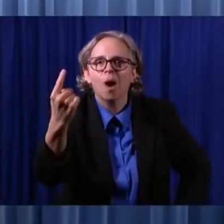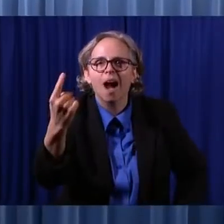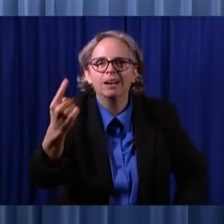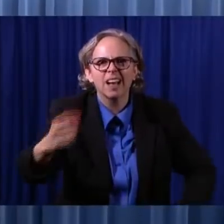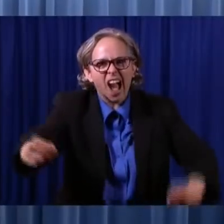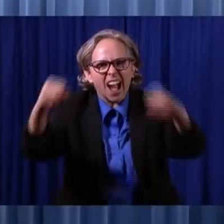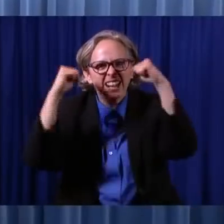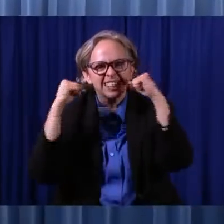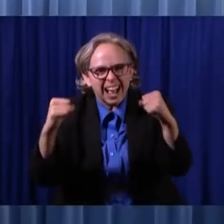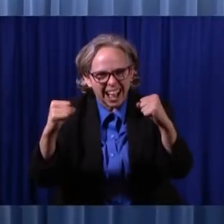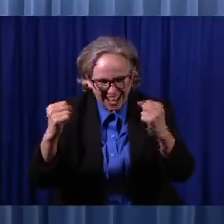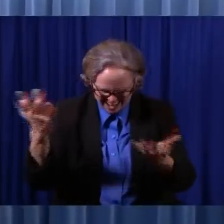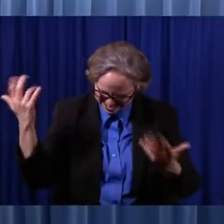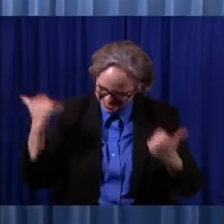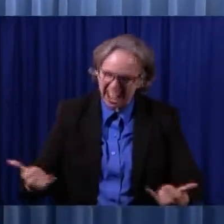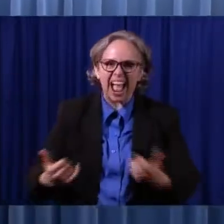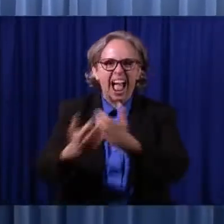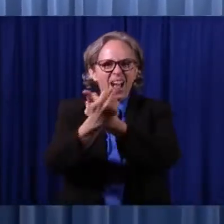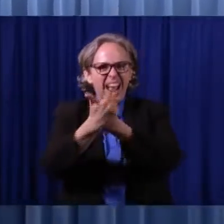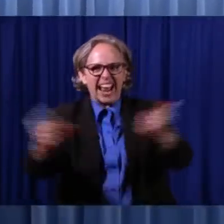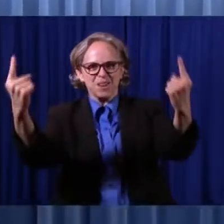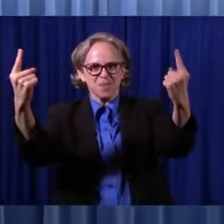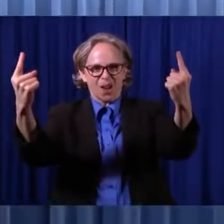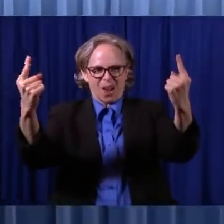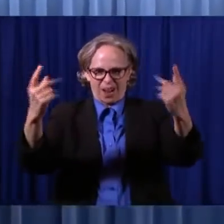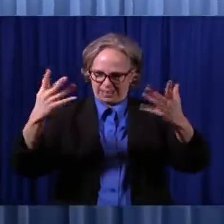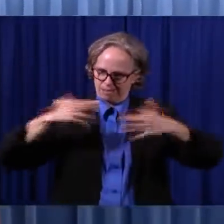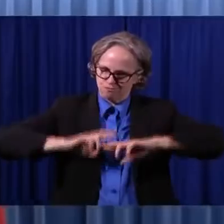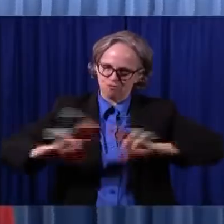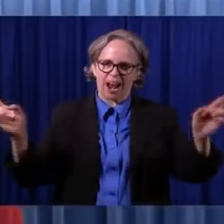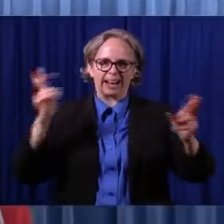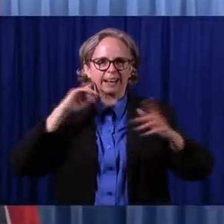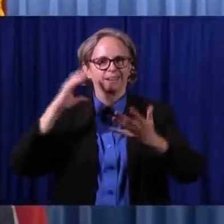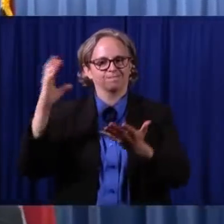a test in the state of Ohio can now get a test.